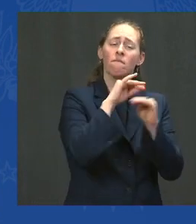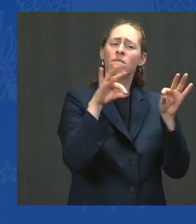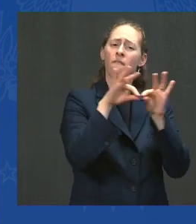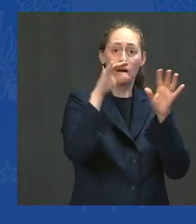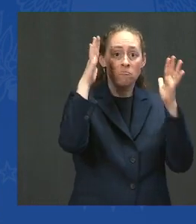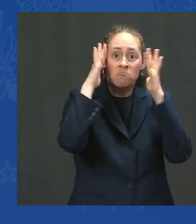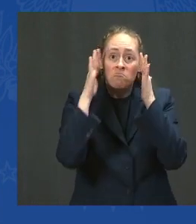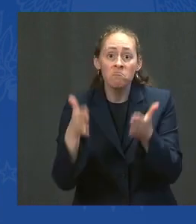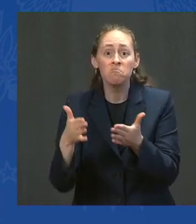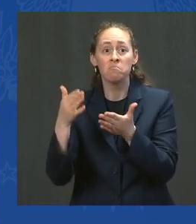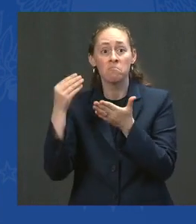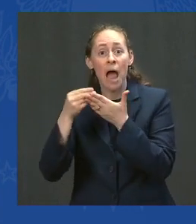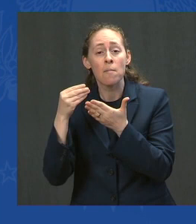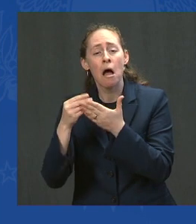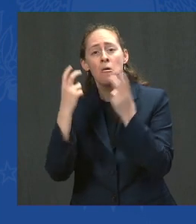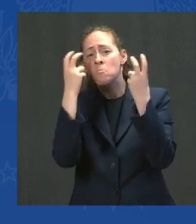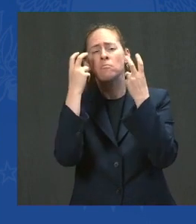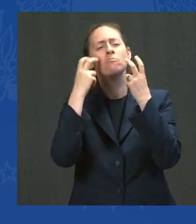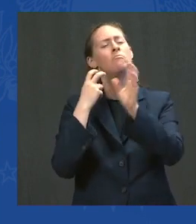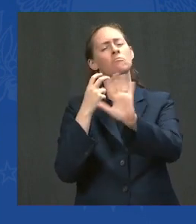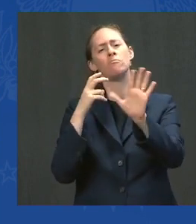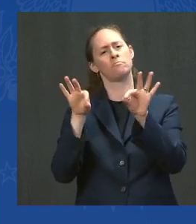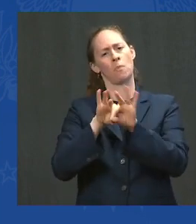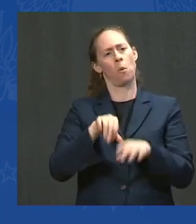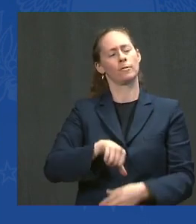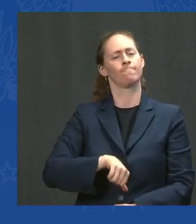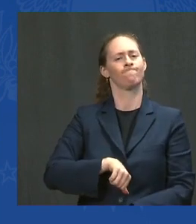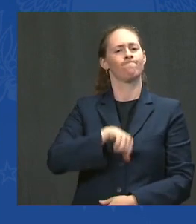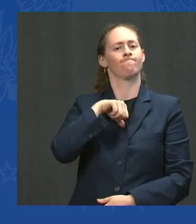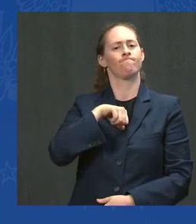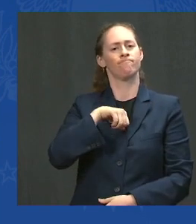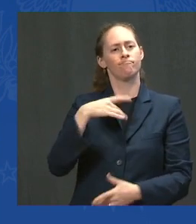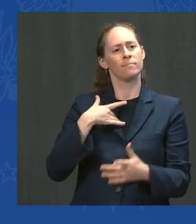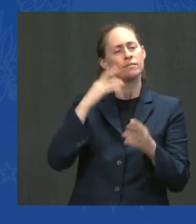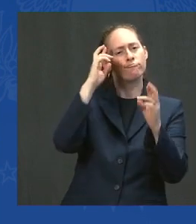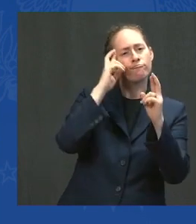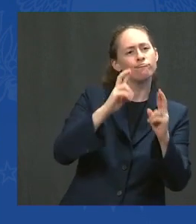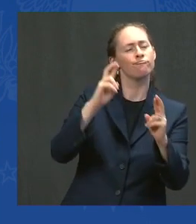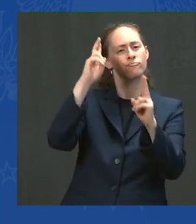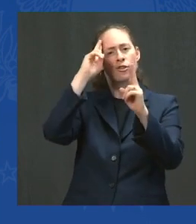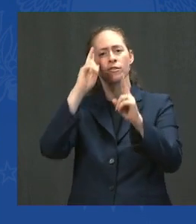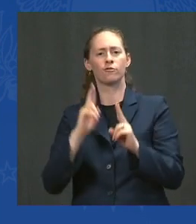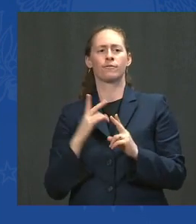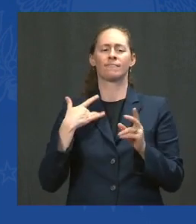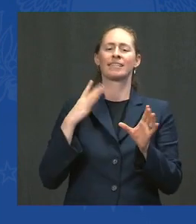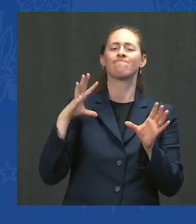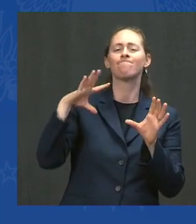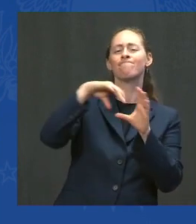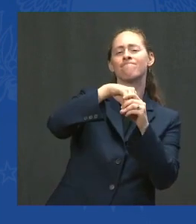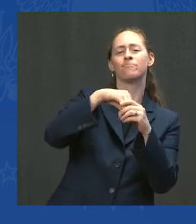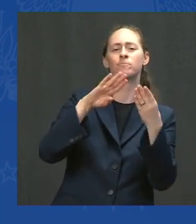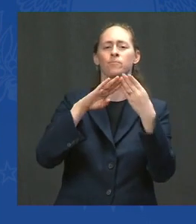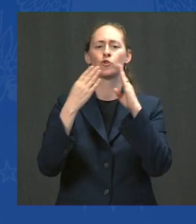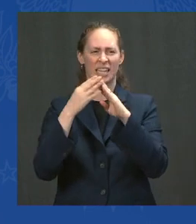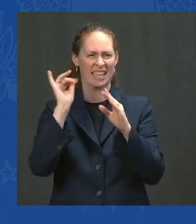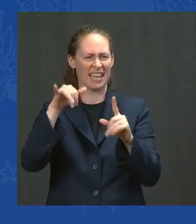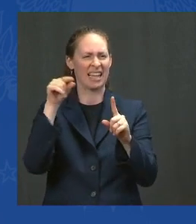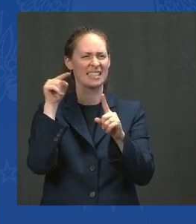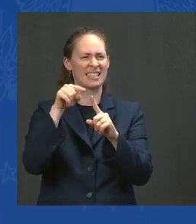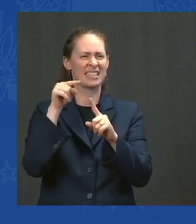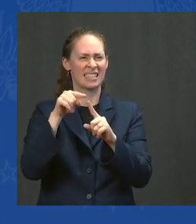dignity. It's about respect. It's about your place in the community. I give my words what he'd